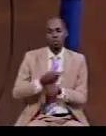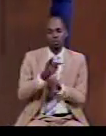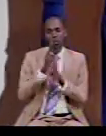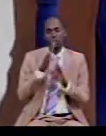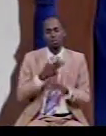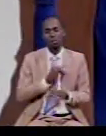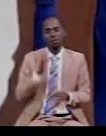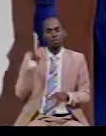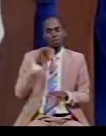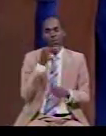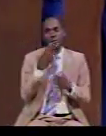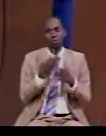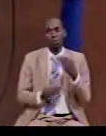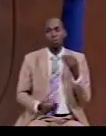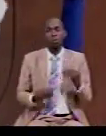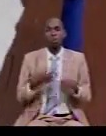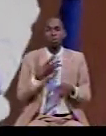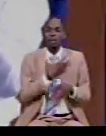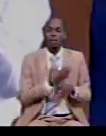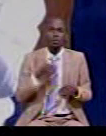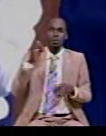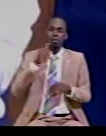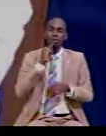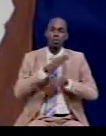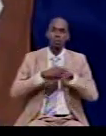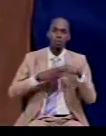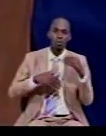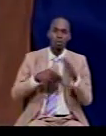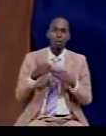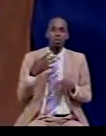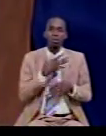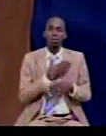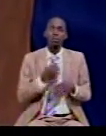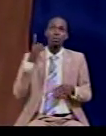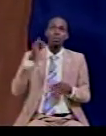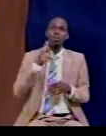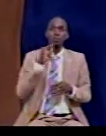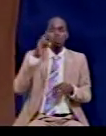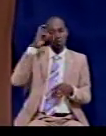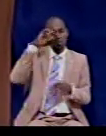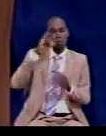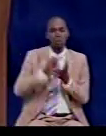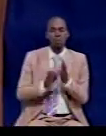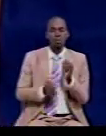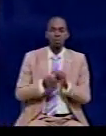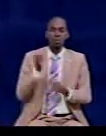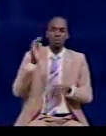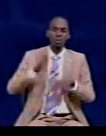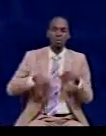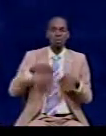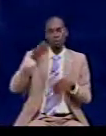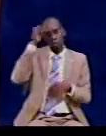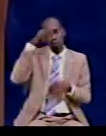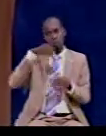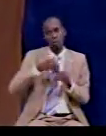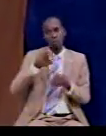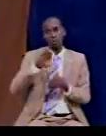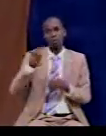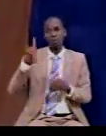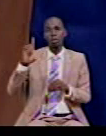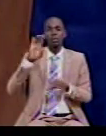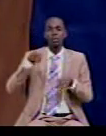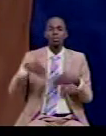than that of Solomon. And in Ecclesiastes, he gives us the meaning for life. He's our true meaning for life. And in Songs of